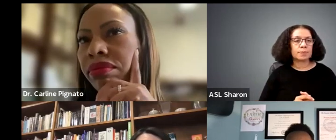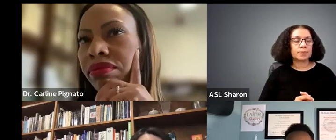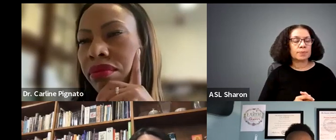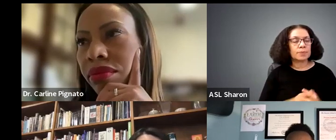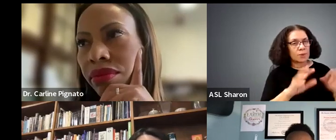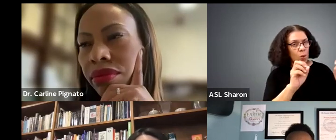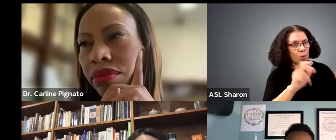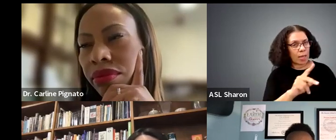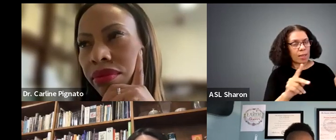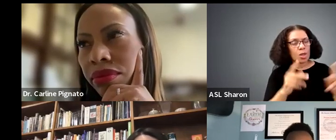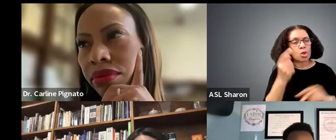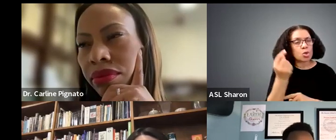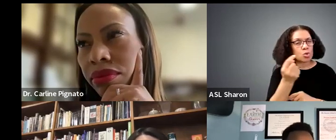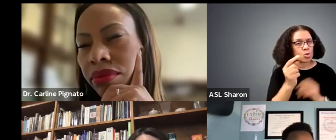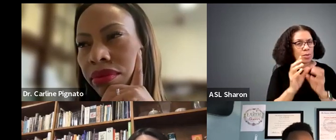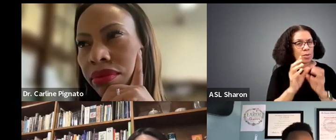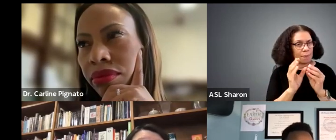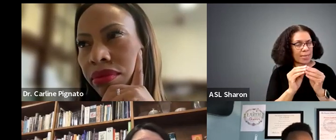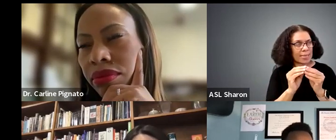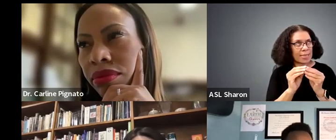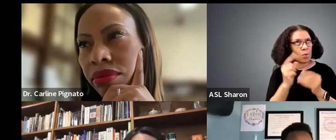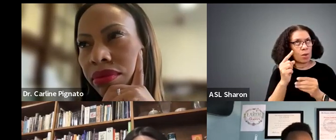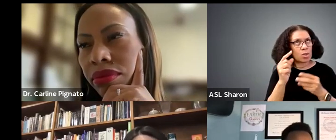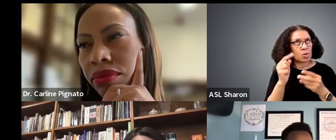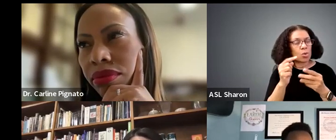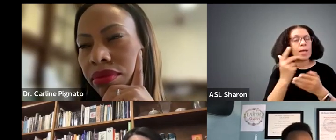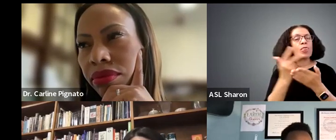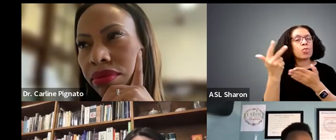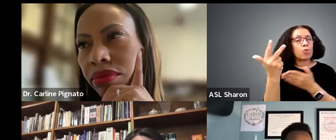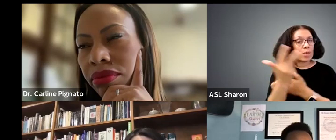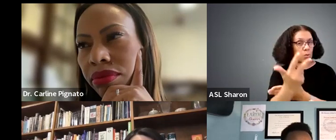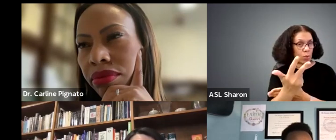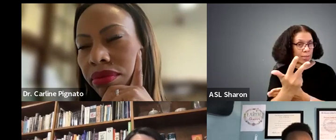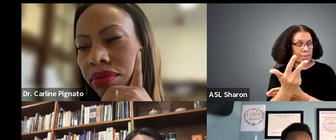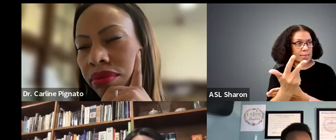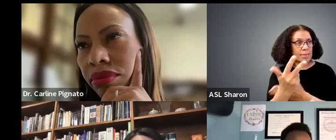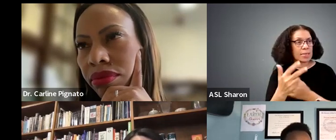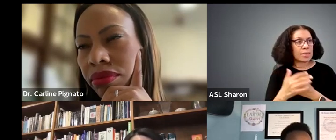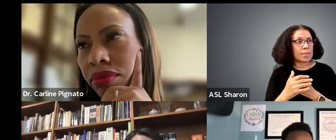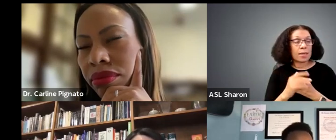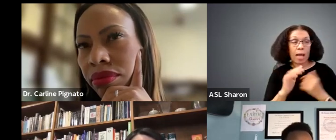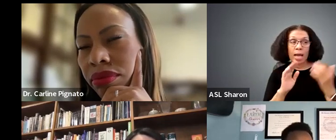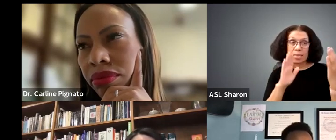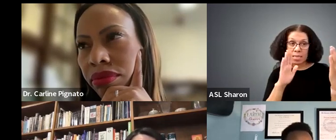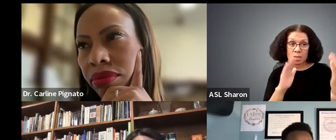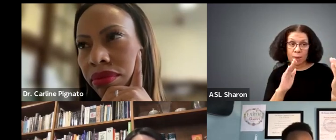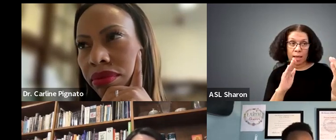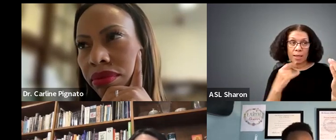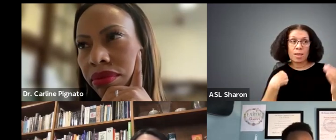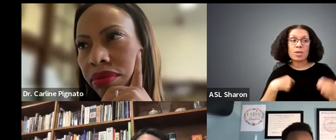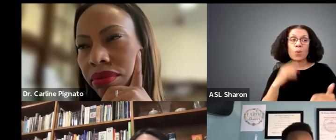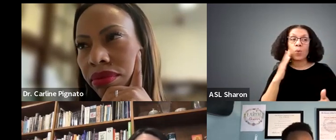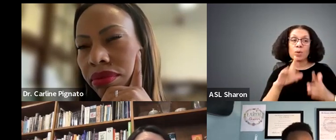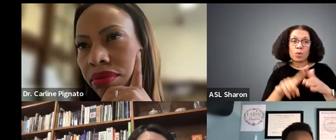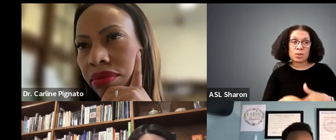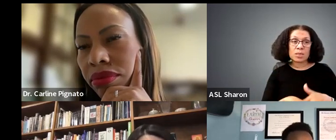the session, the Tuesday session after that, so a third session after this one, I would expect that we would begin working